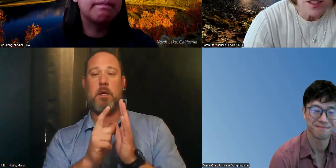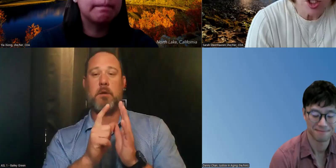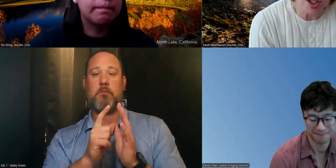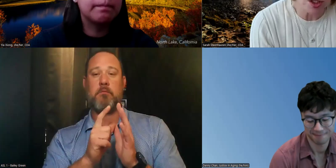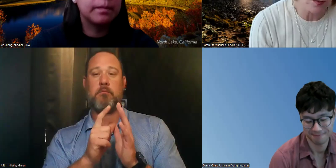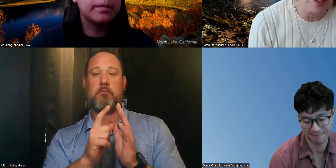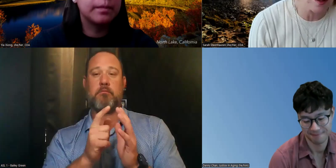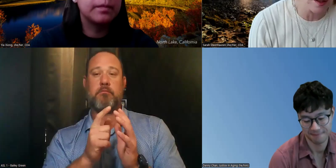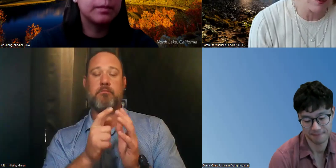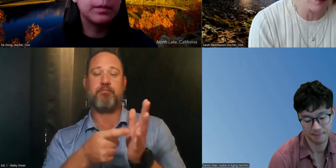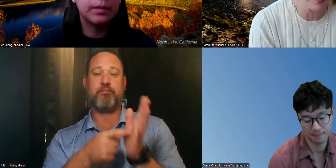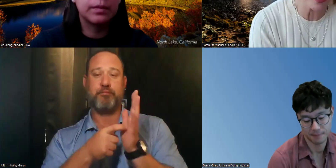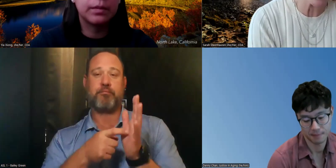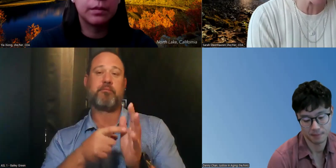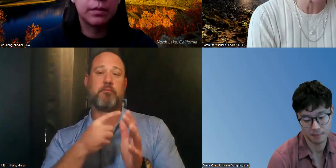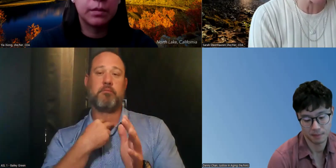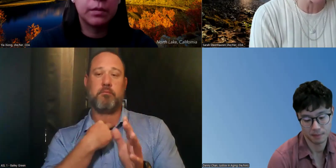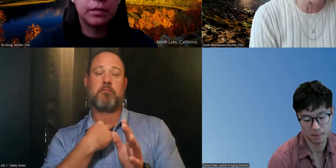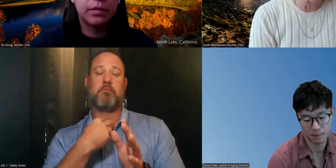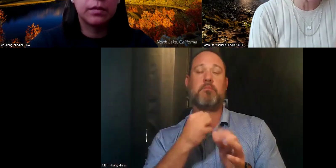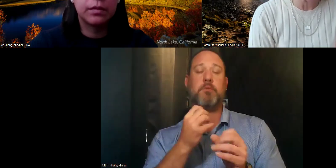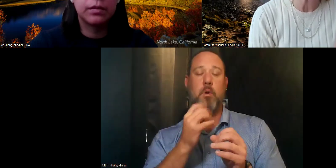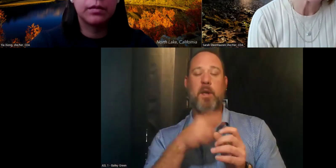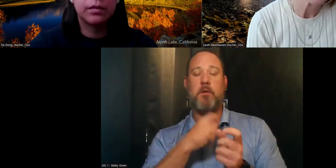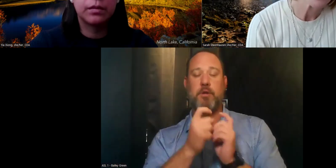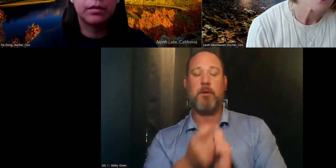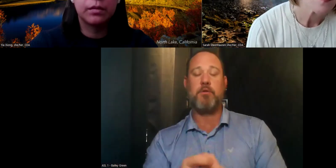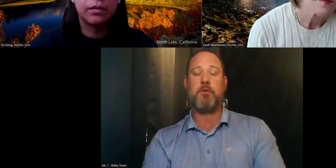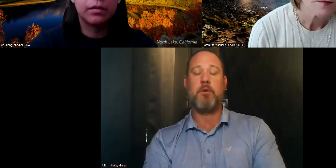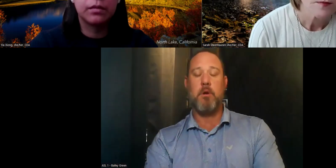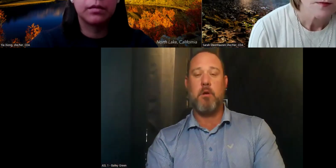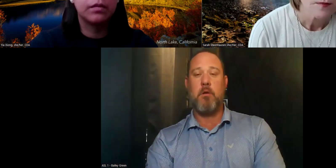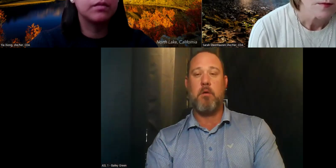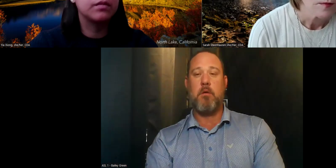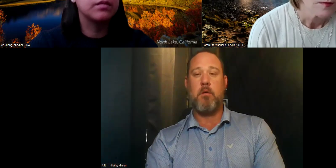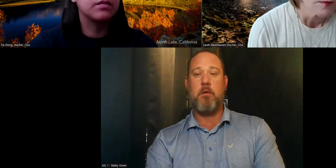can change it when we need to with the committee's input.